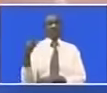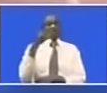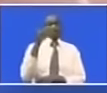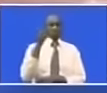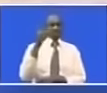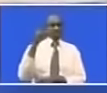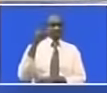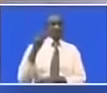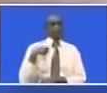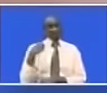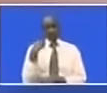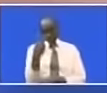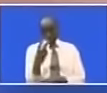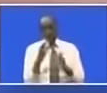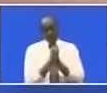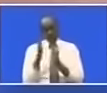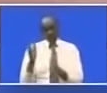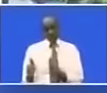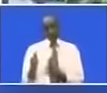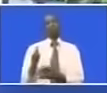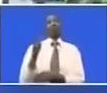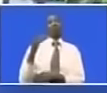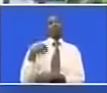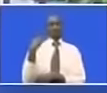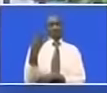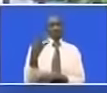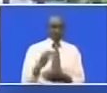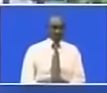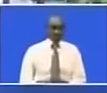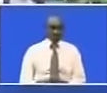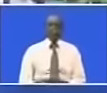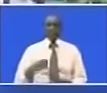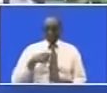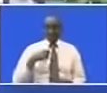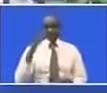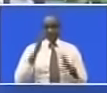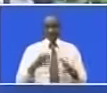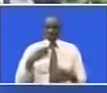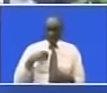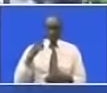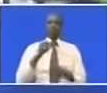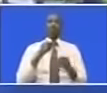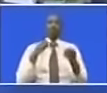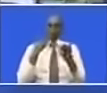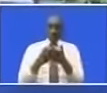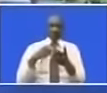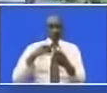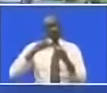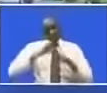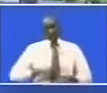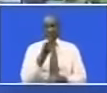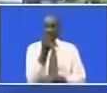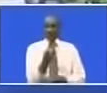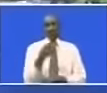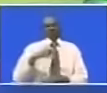Kemoi Rono was second as Riono Tukai Chemtai finished third. Tactics yangu waliniambia usipike mbele, relax kwa nyuma. Ndio